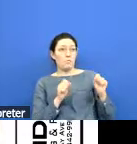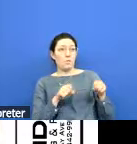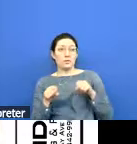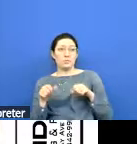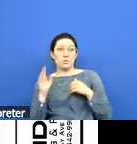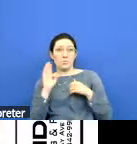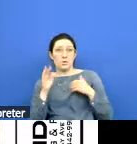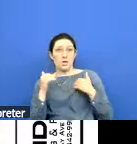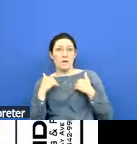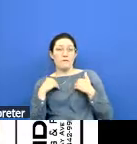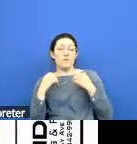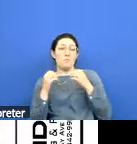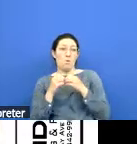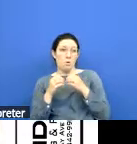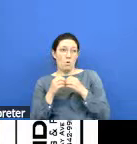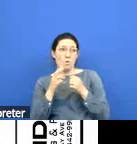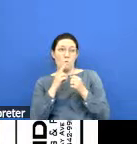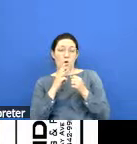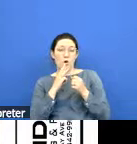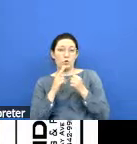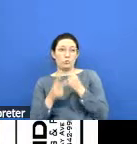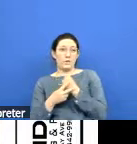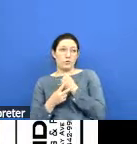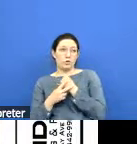going to be water or